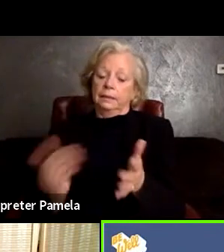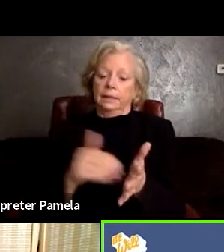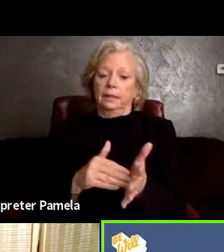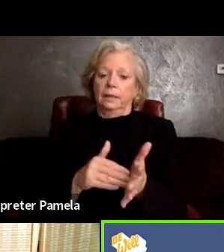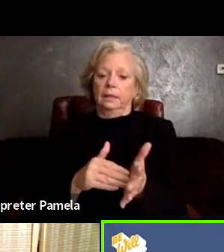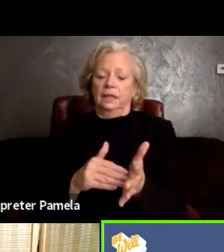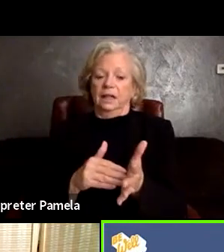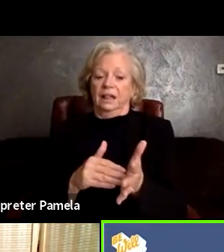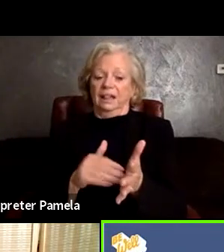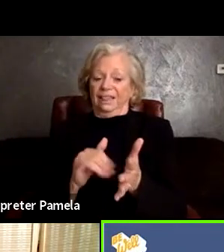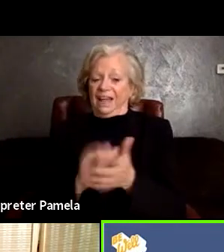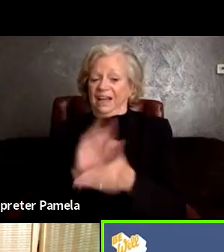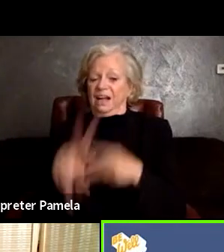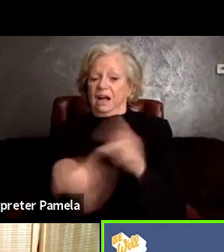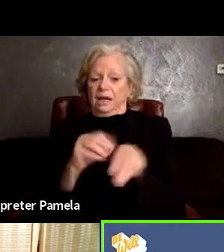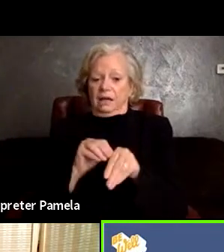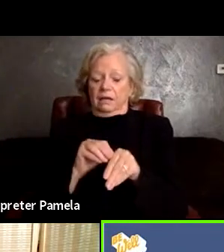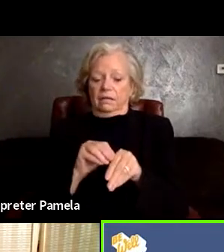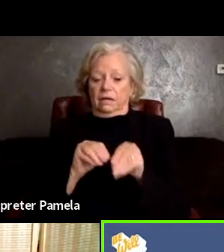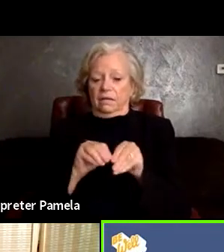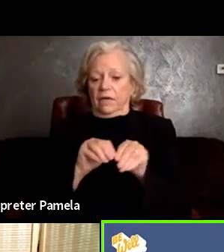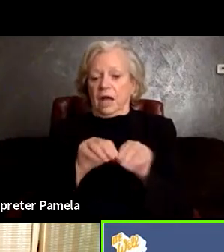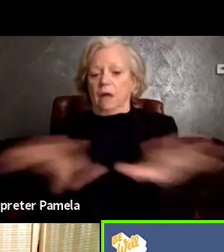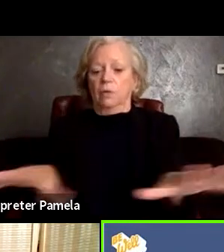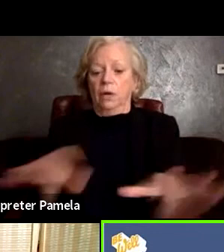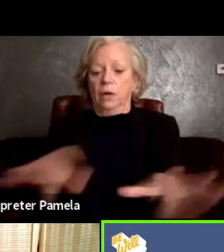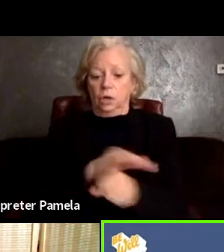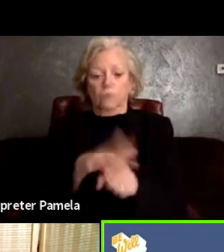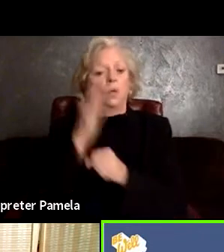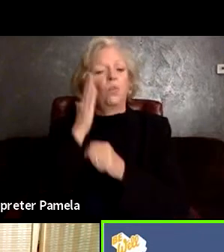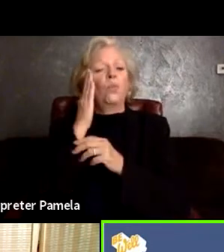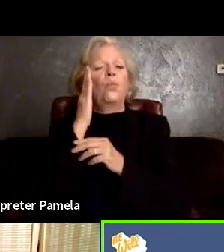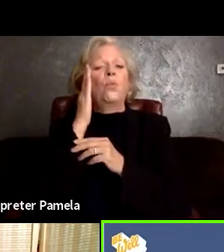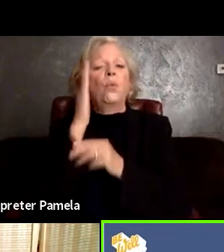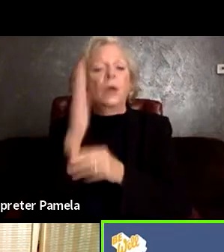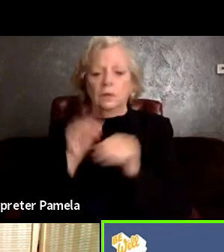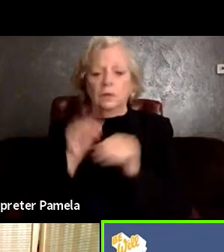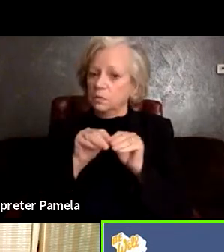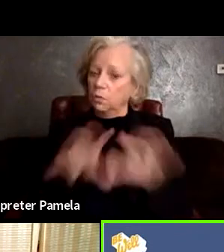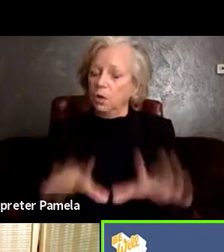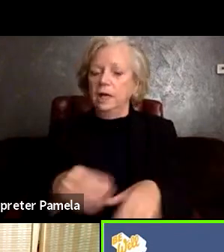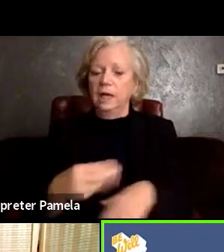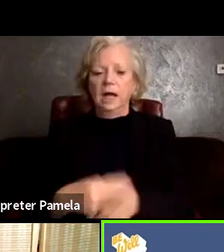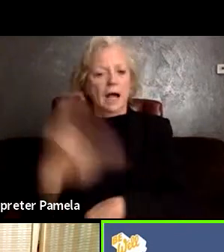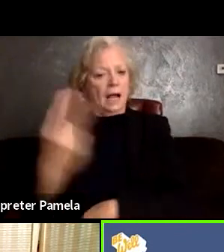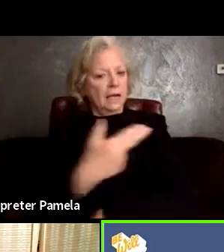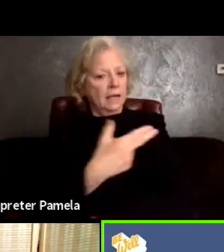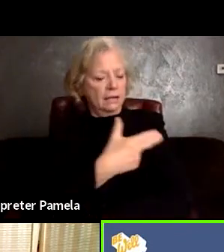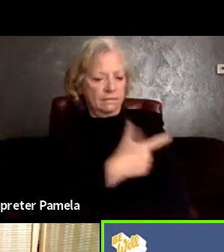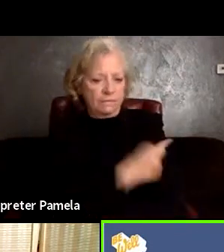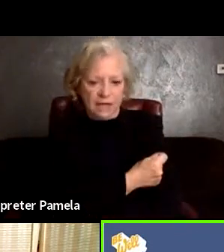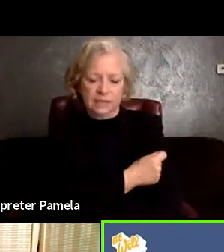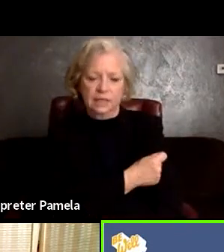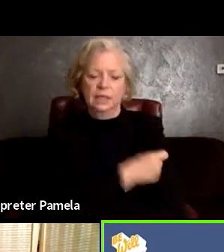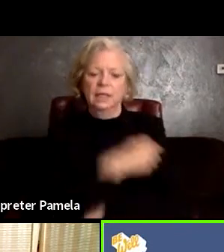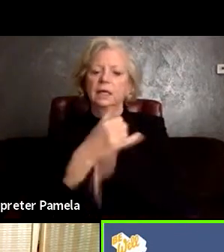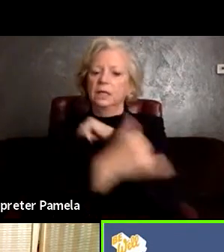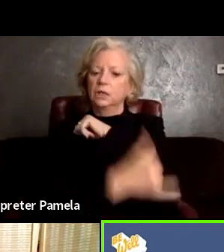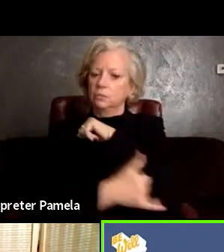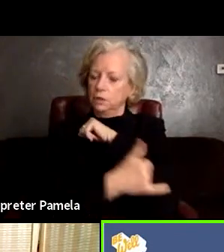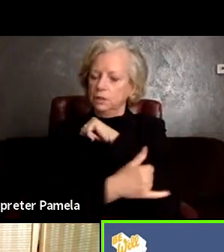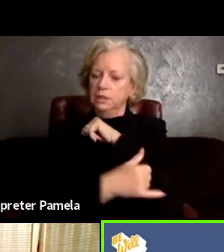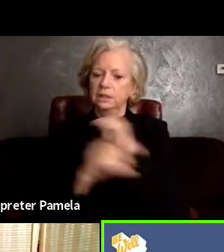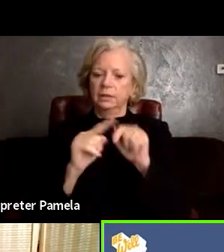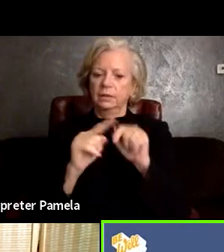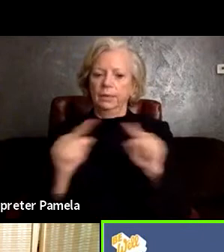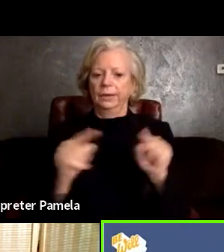those kinds of outbreaks illustrate that COVID will spread even in highly vaccinated communities. I don't know what the outcome was